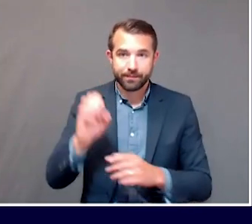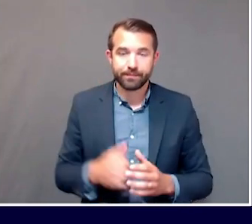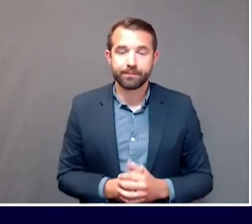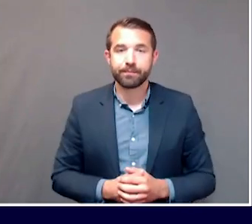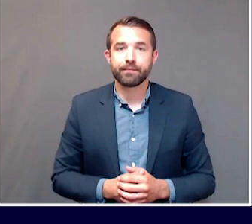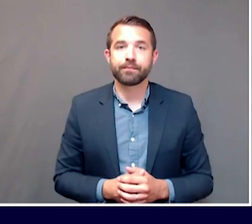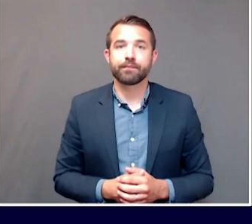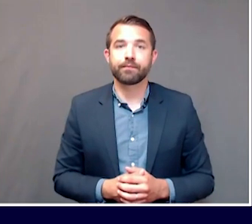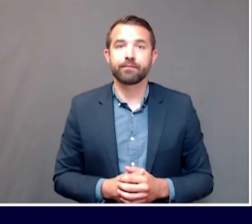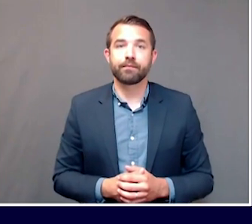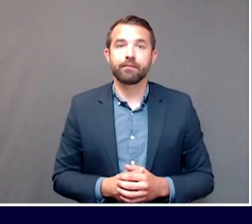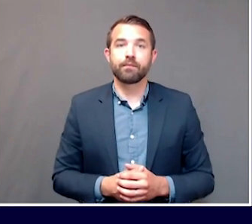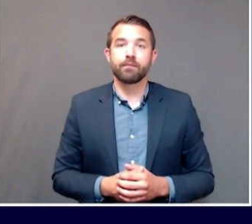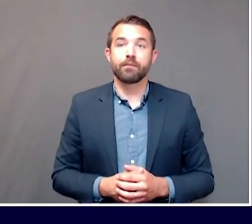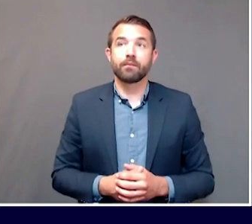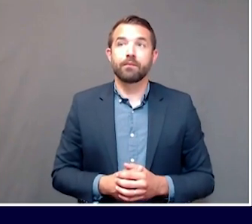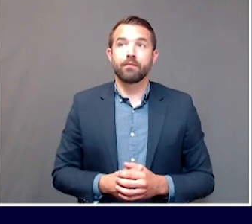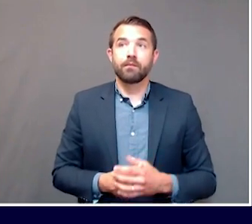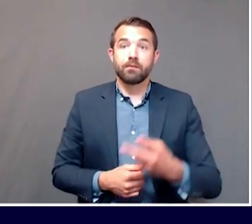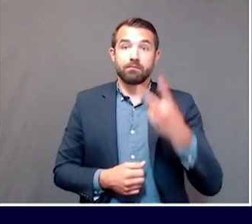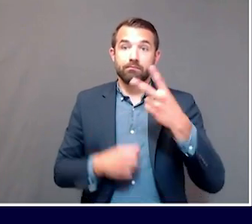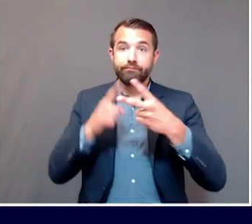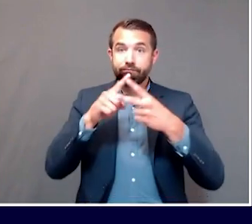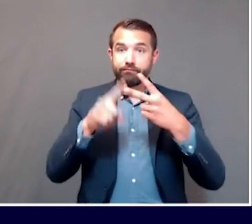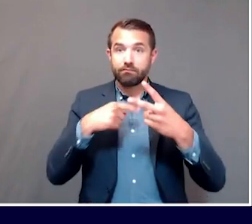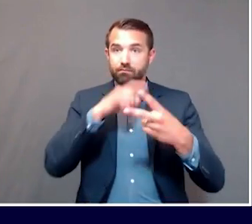Thank you. I have 2 questions, one for the governor, one for